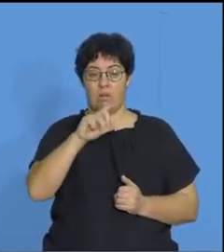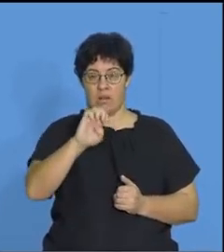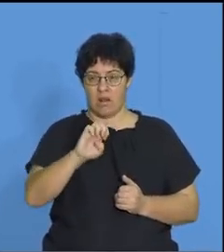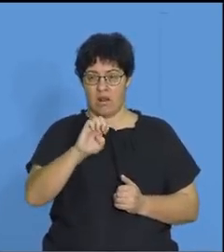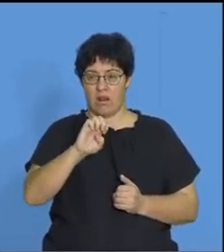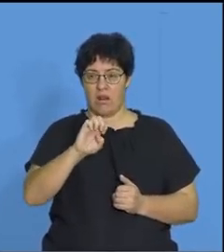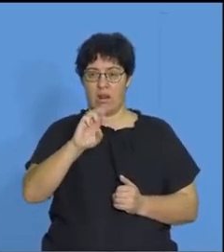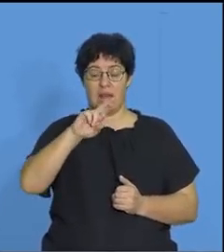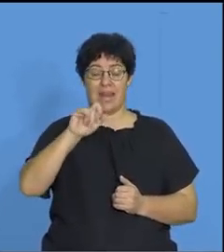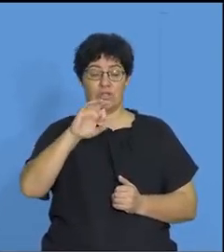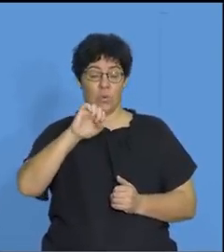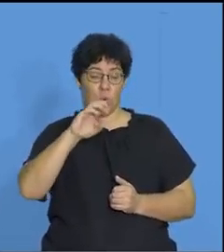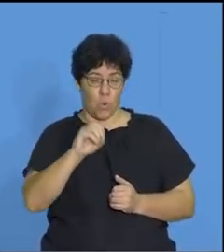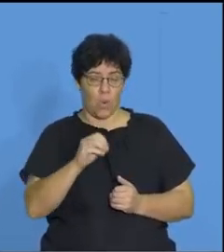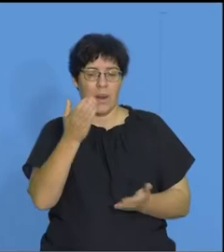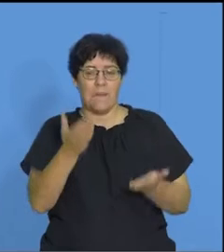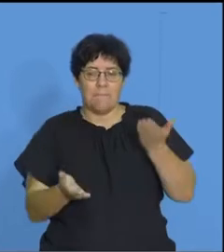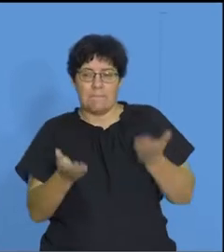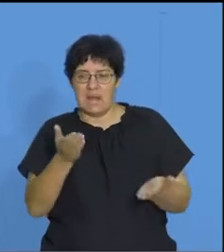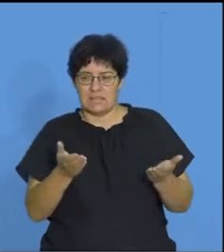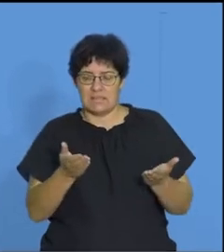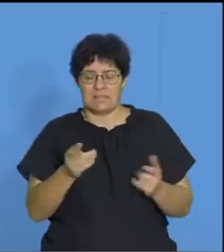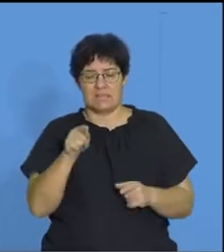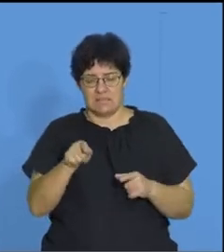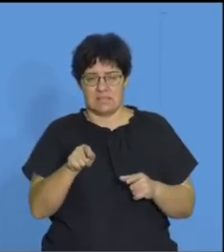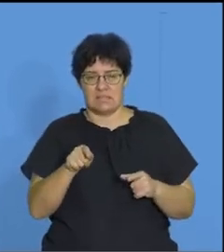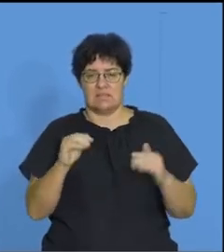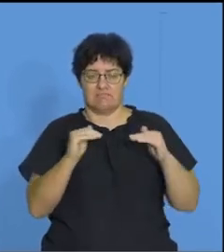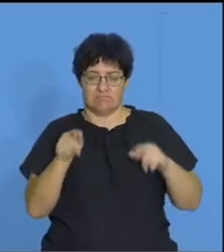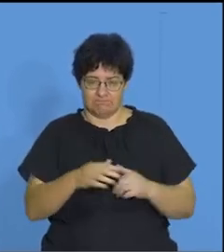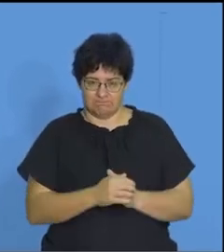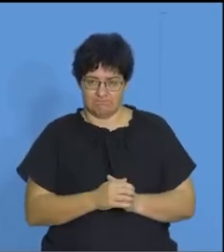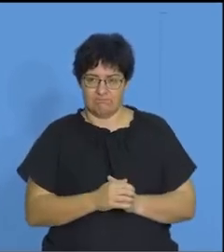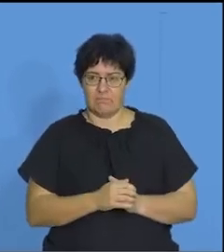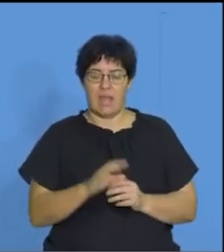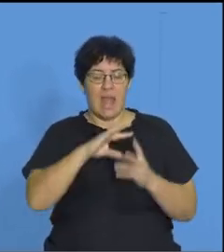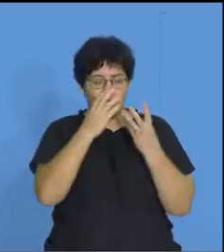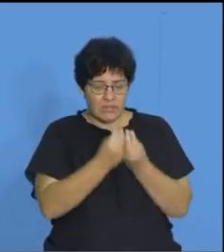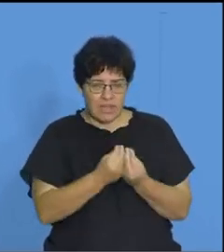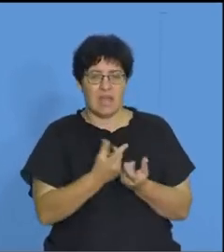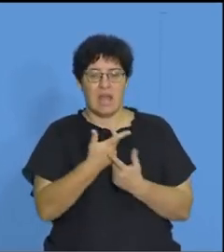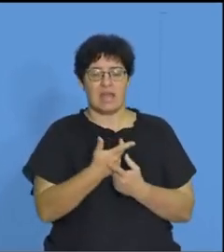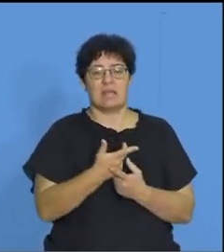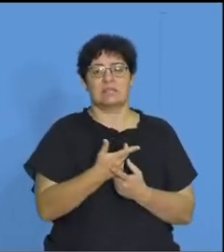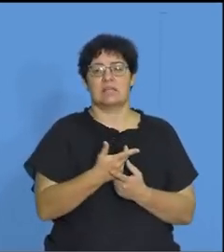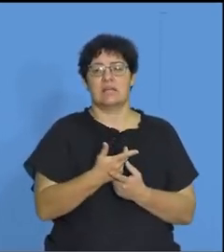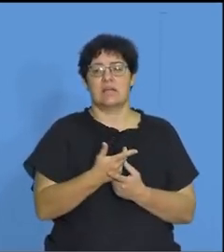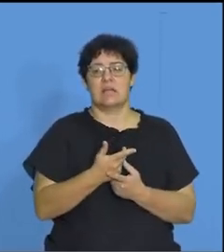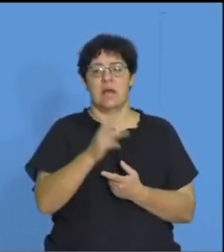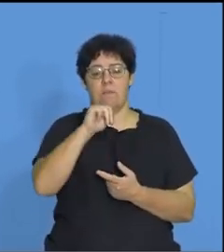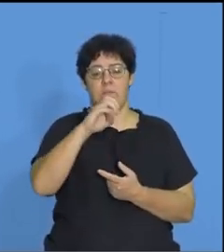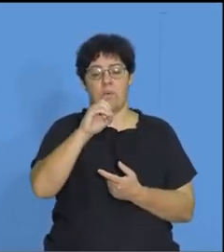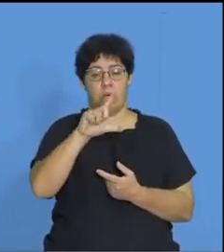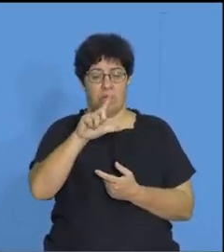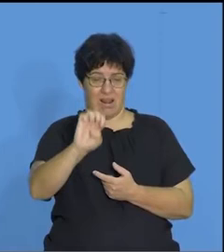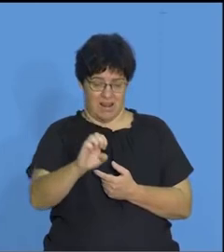ratios in balanced equations. So everything is about the mole, which is the SI unit of quantity of matter, right? So in